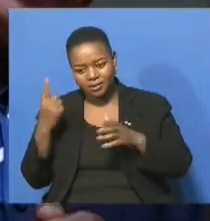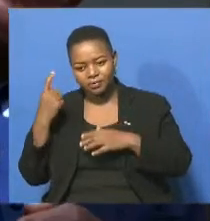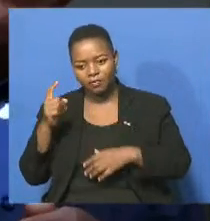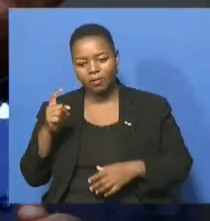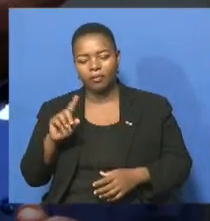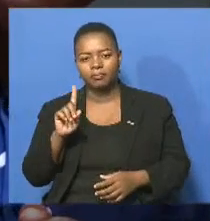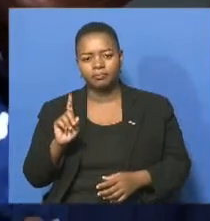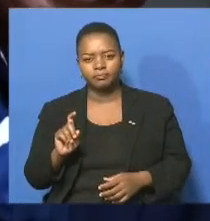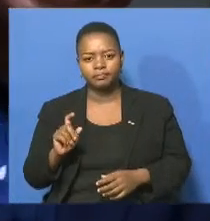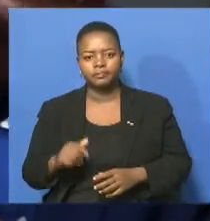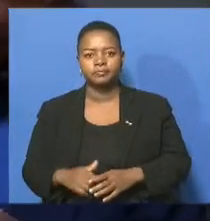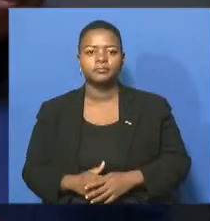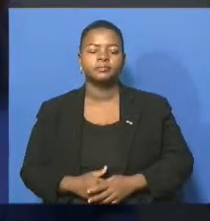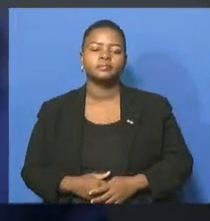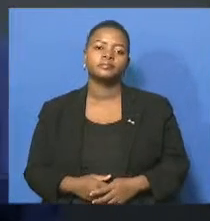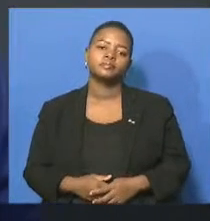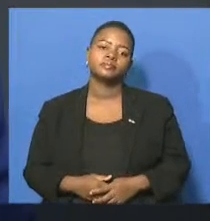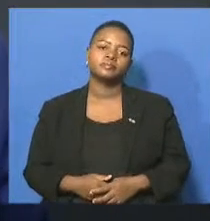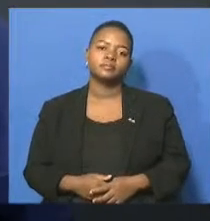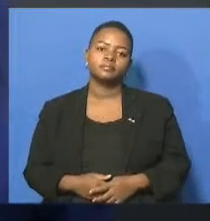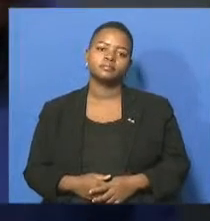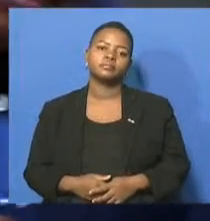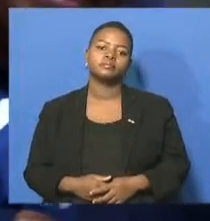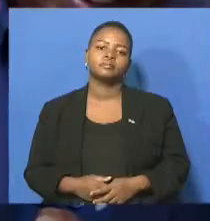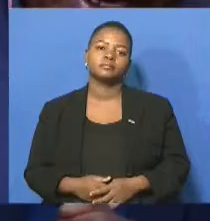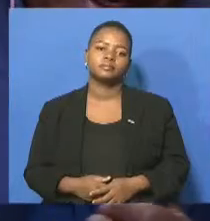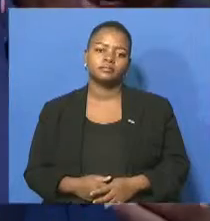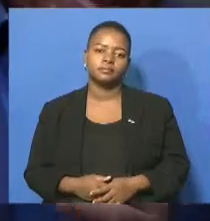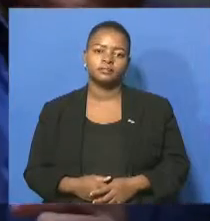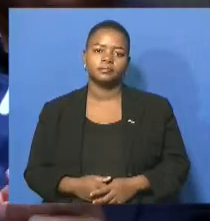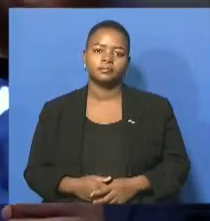into the